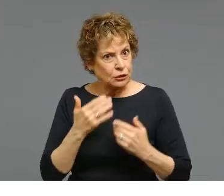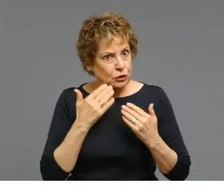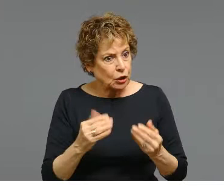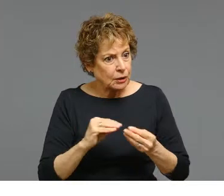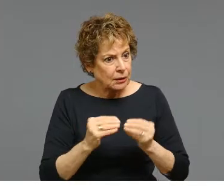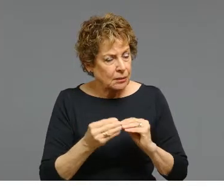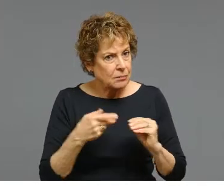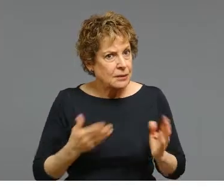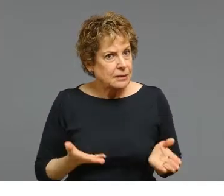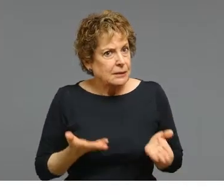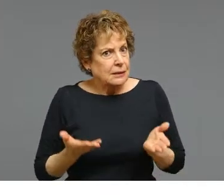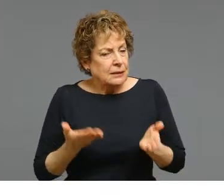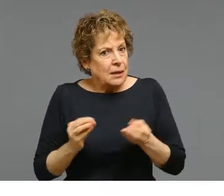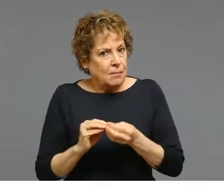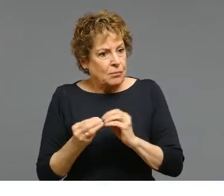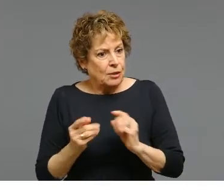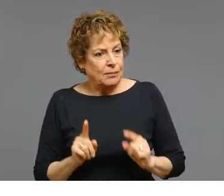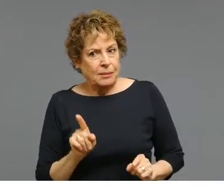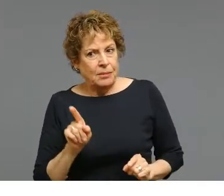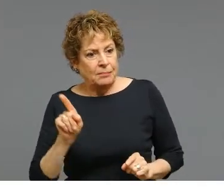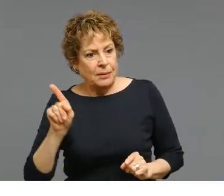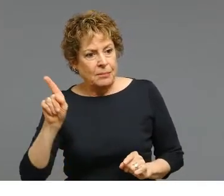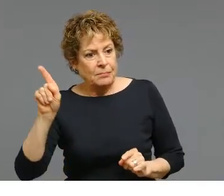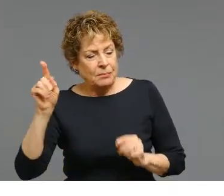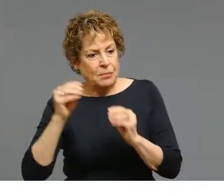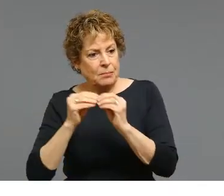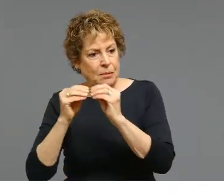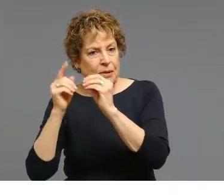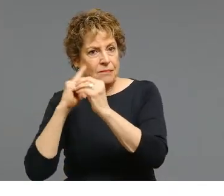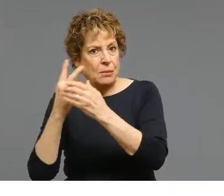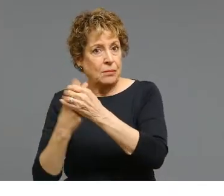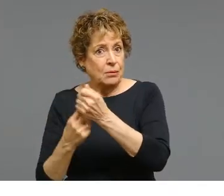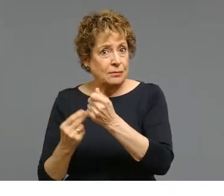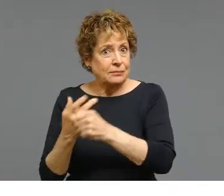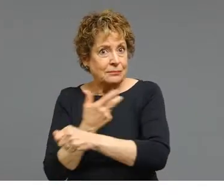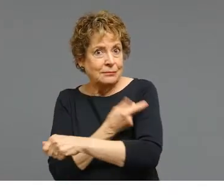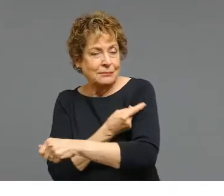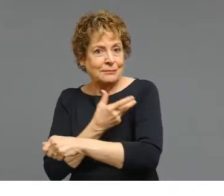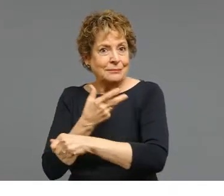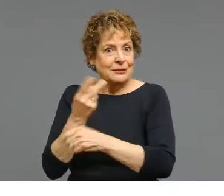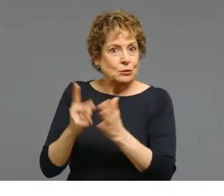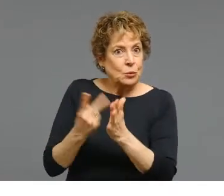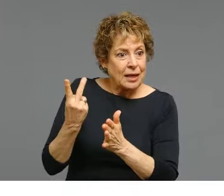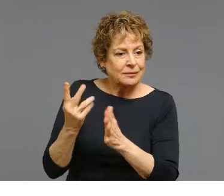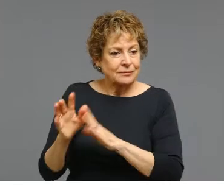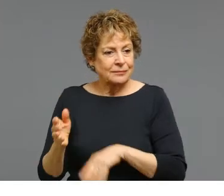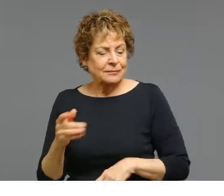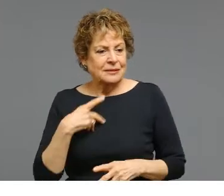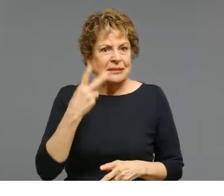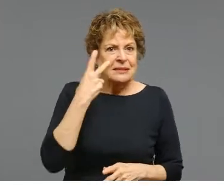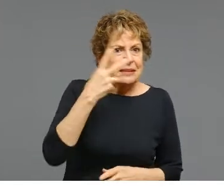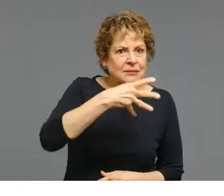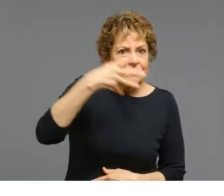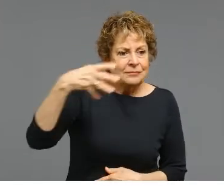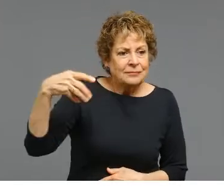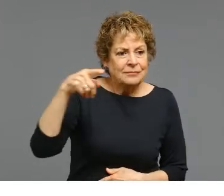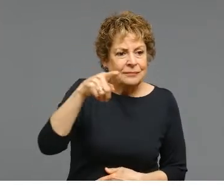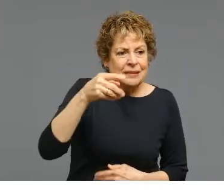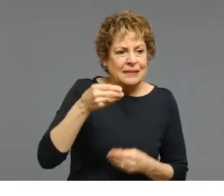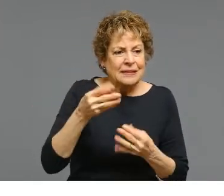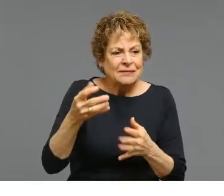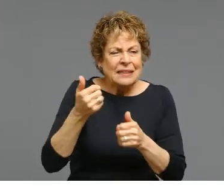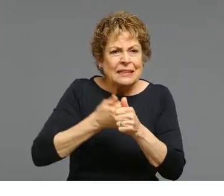fully vaccinated, but you can see, based on our vaccines administered per day graph, that we are